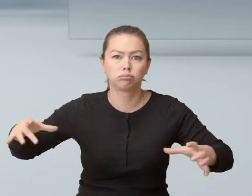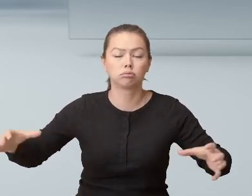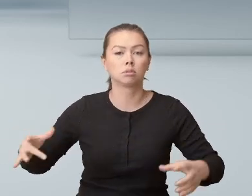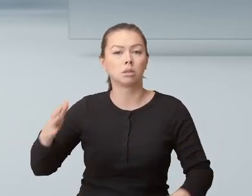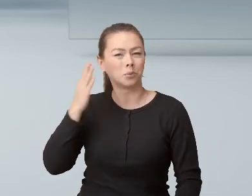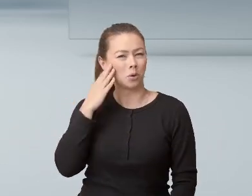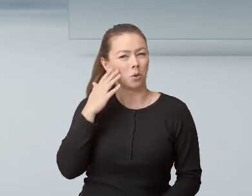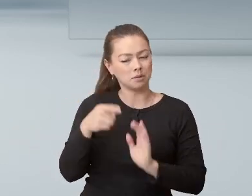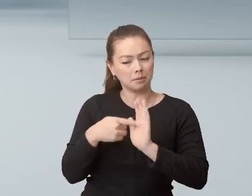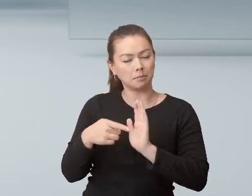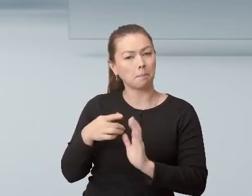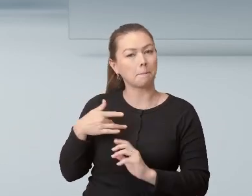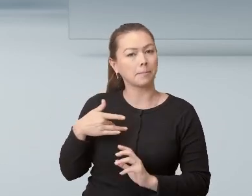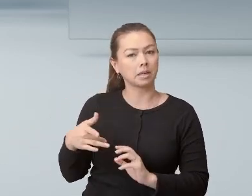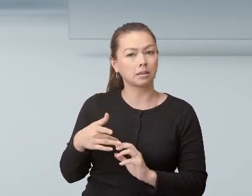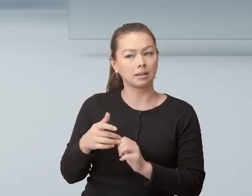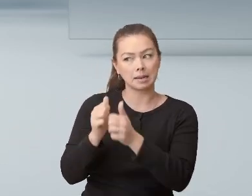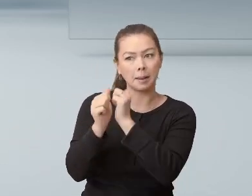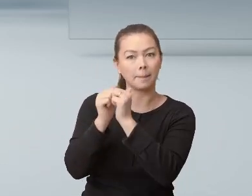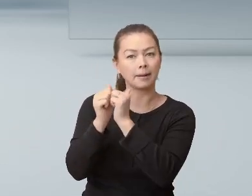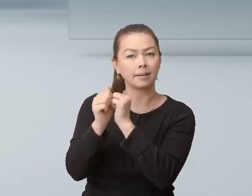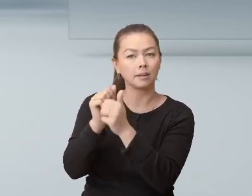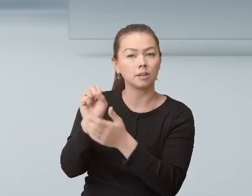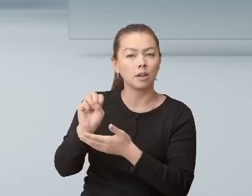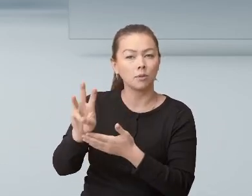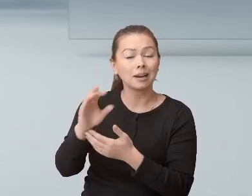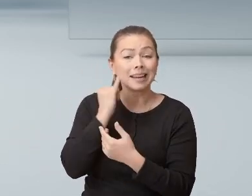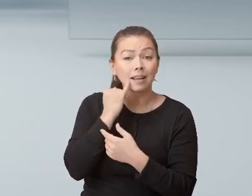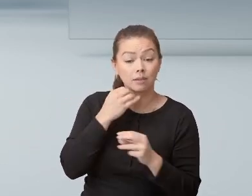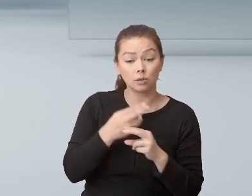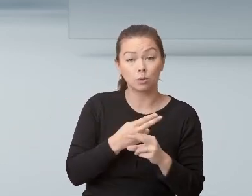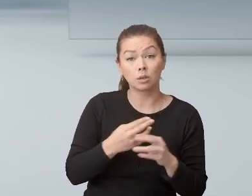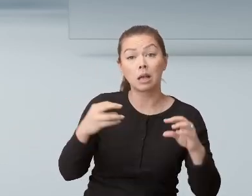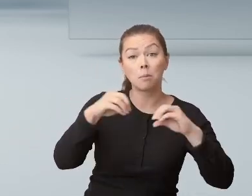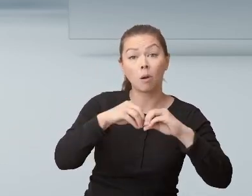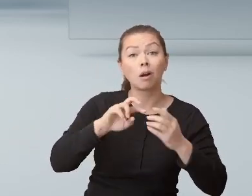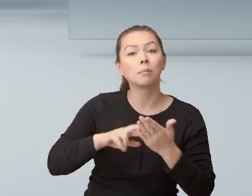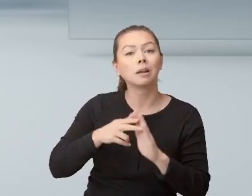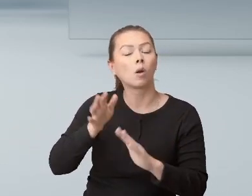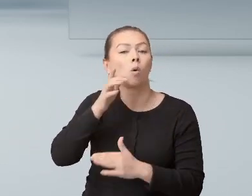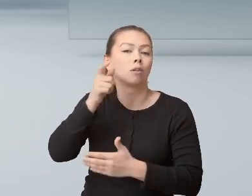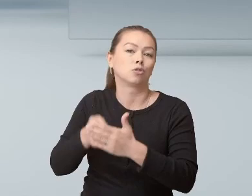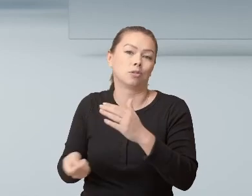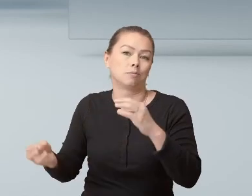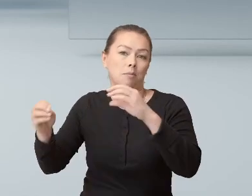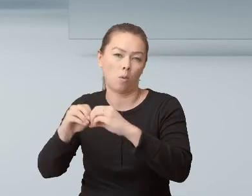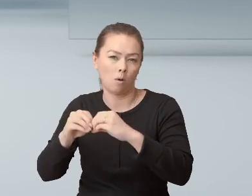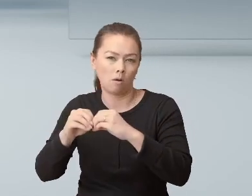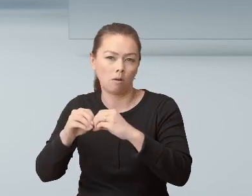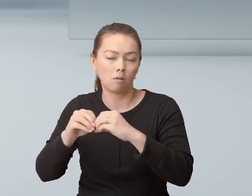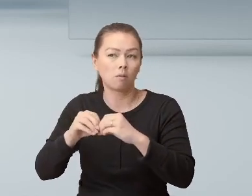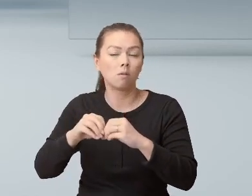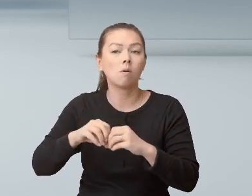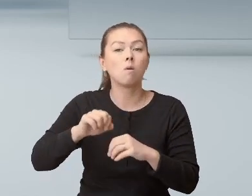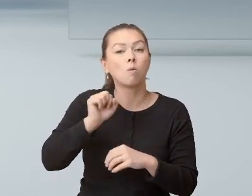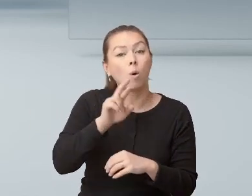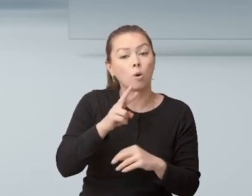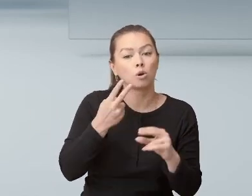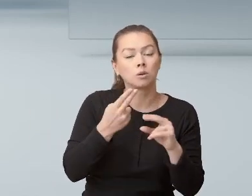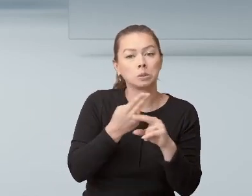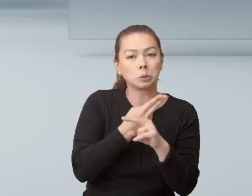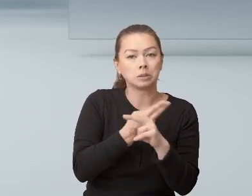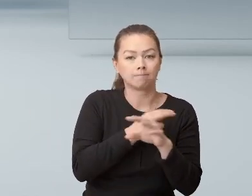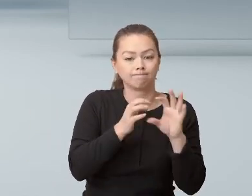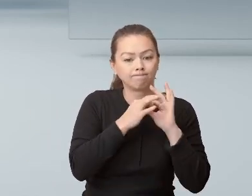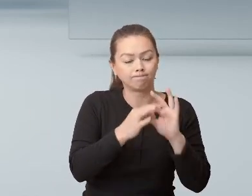for more money if you use more horsepower of the cloud server or a consumption basis. Is there an increased